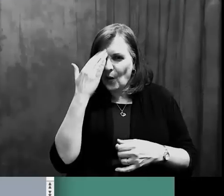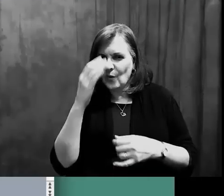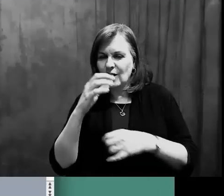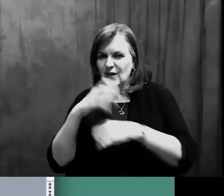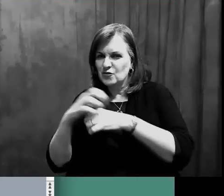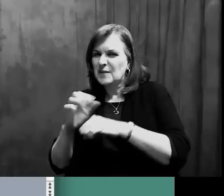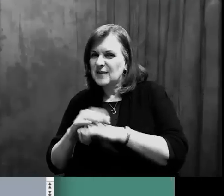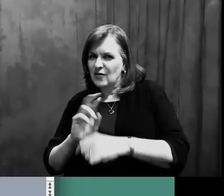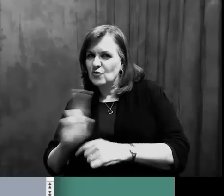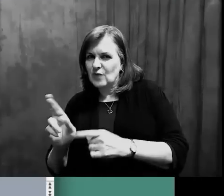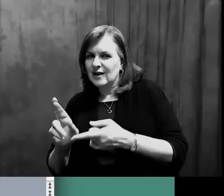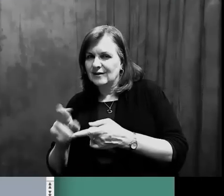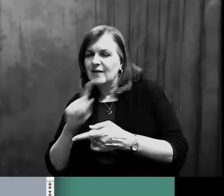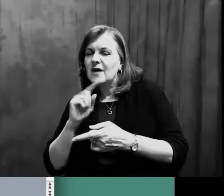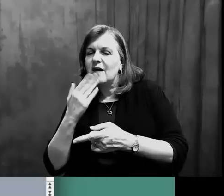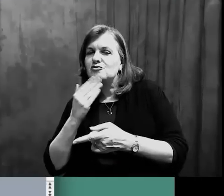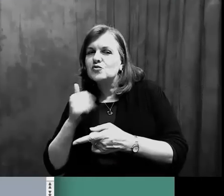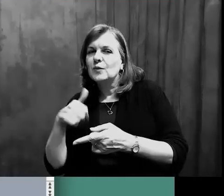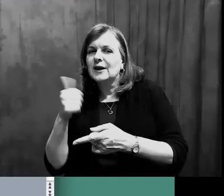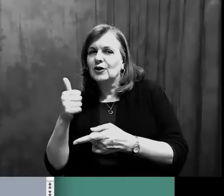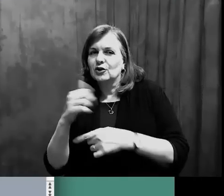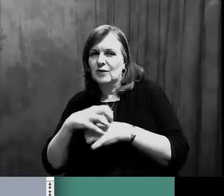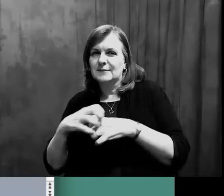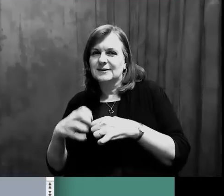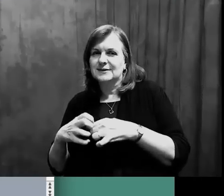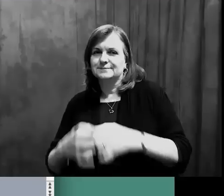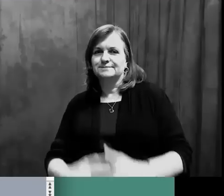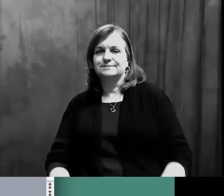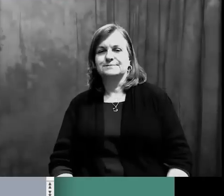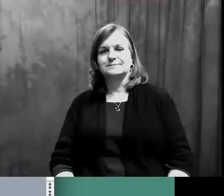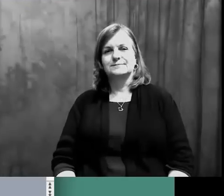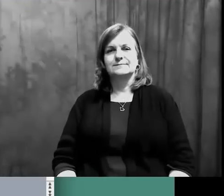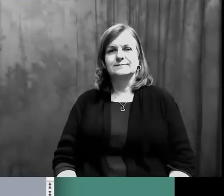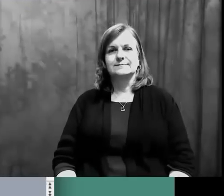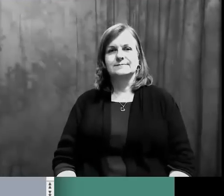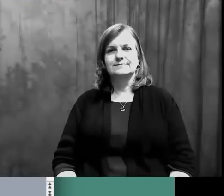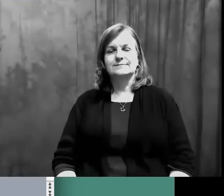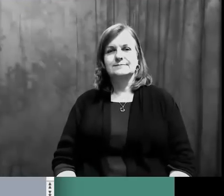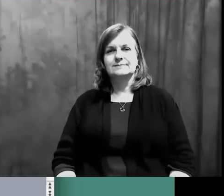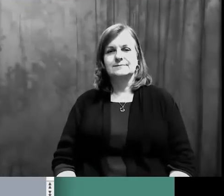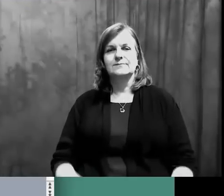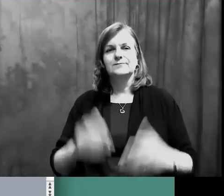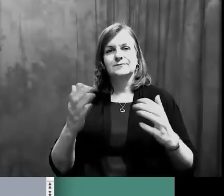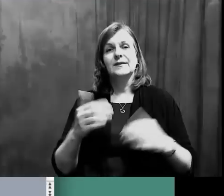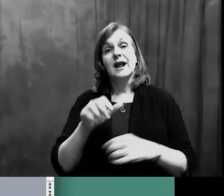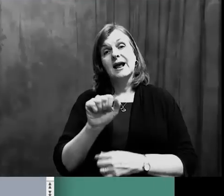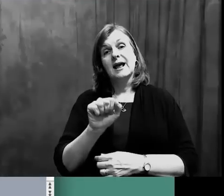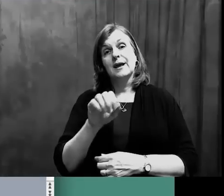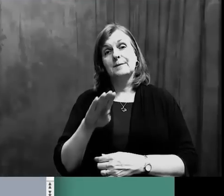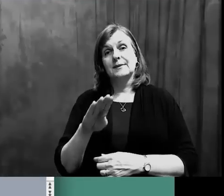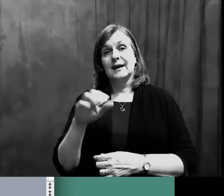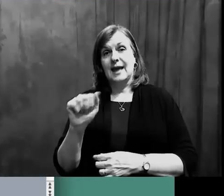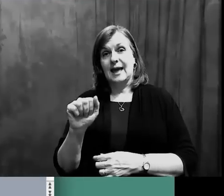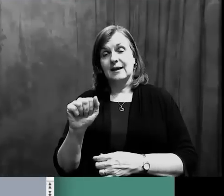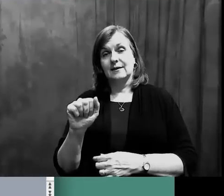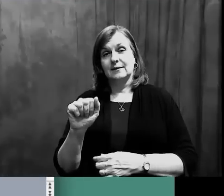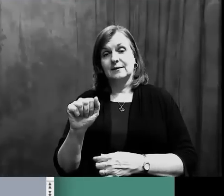would be on the left. But now you know the grapes on the right would actually be the sweeter grapes for us.